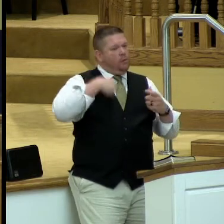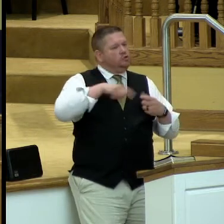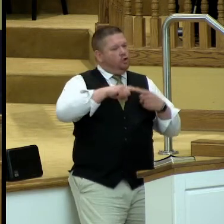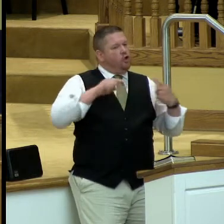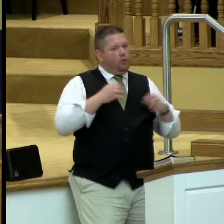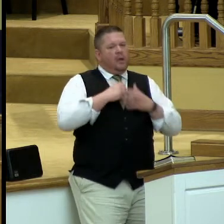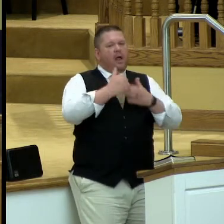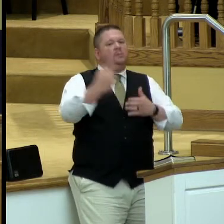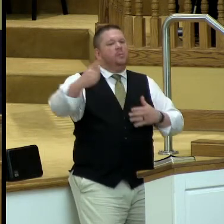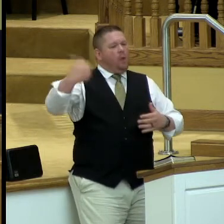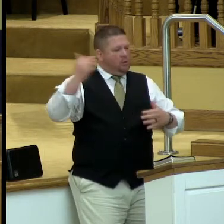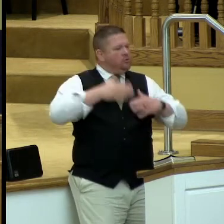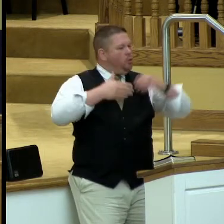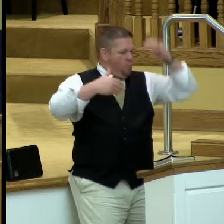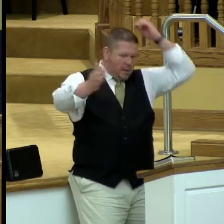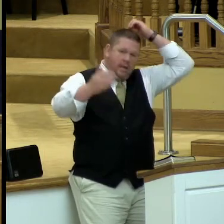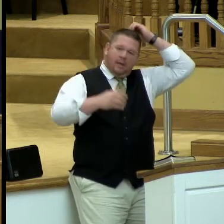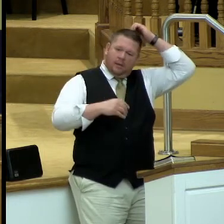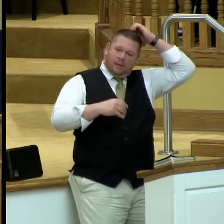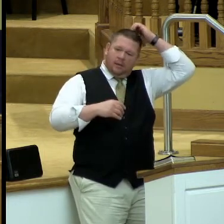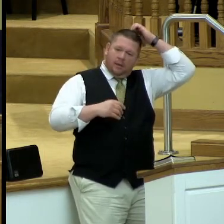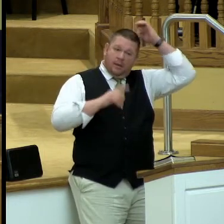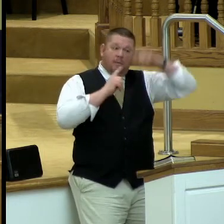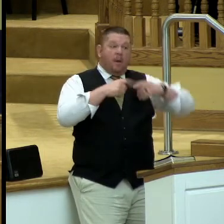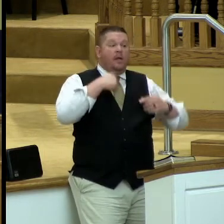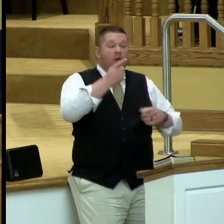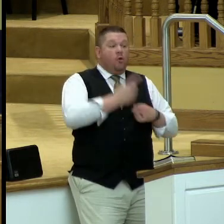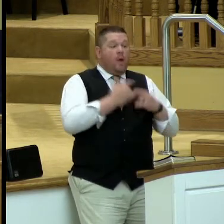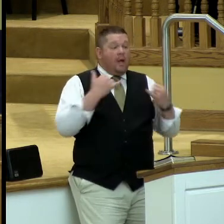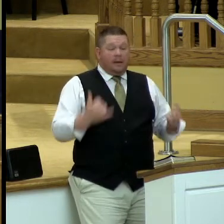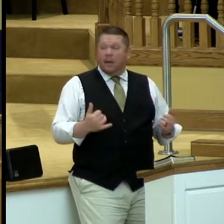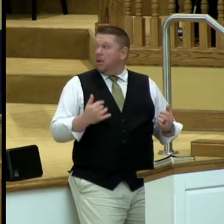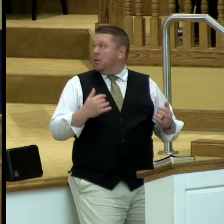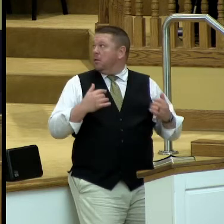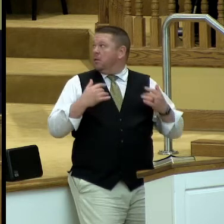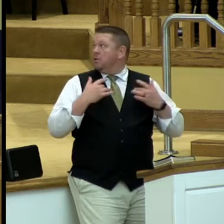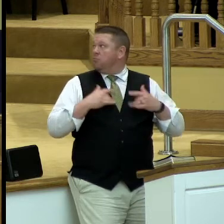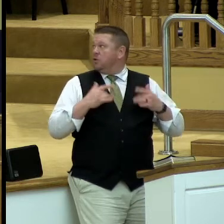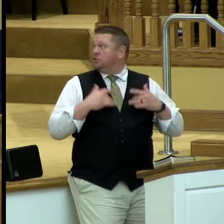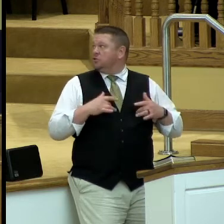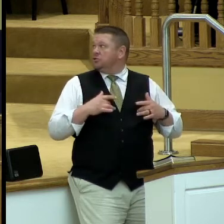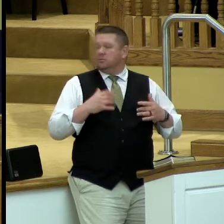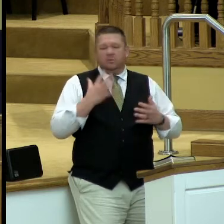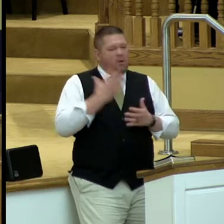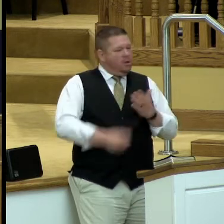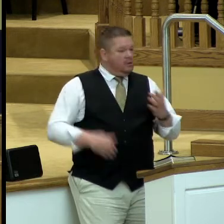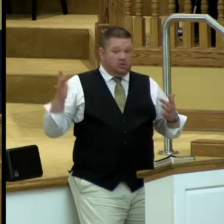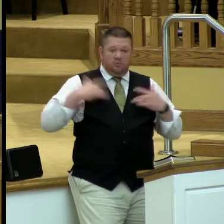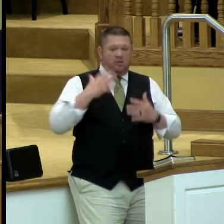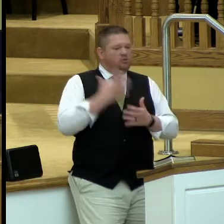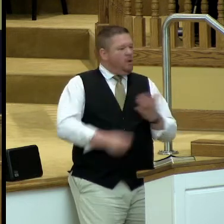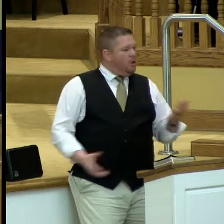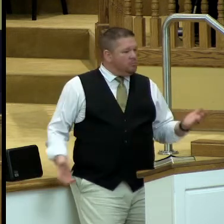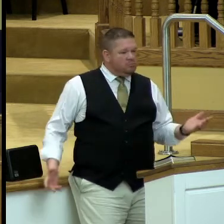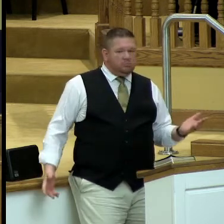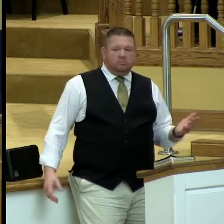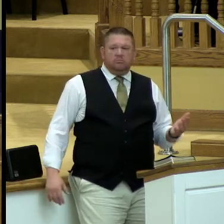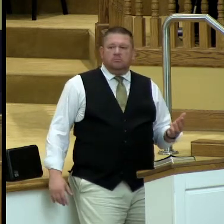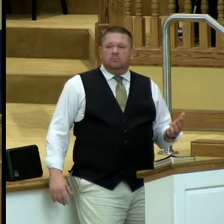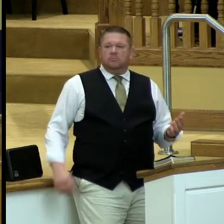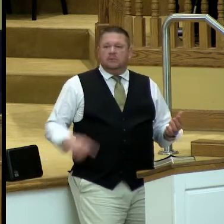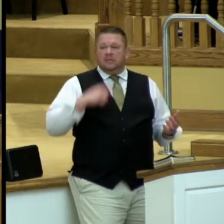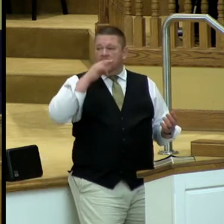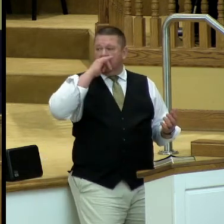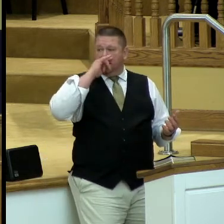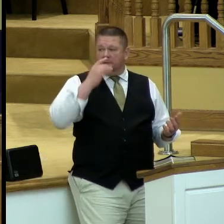hurt so you can help someone else along the way. But I will tell you right now, my depression, gone for the most part,